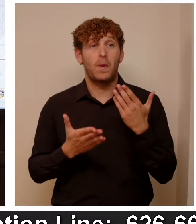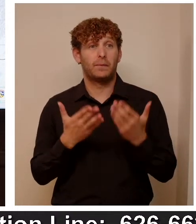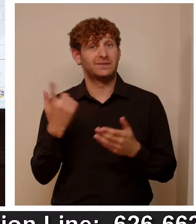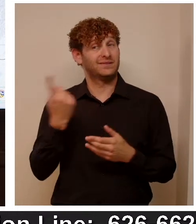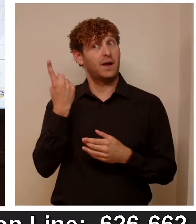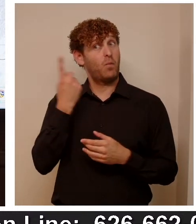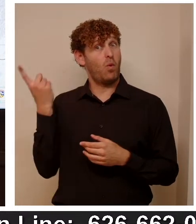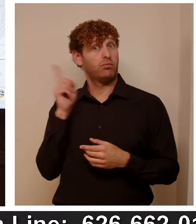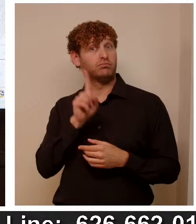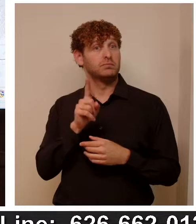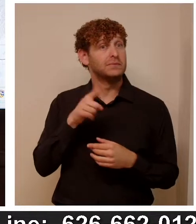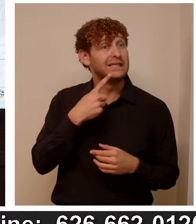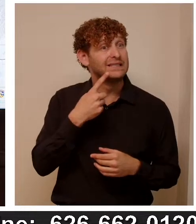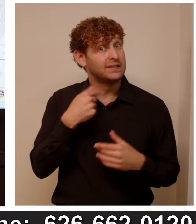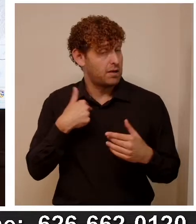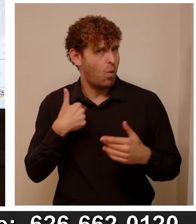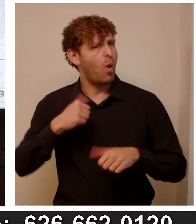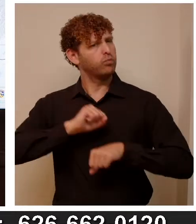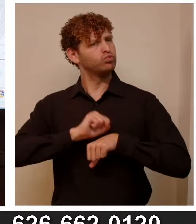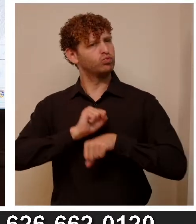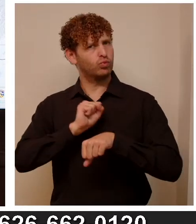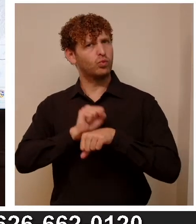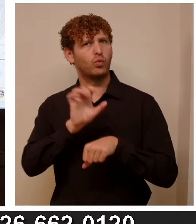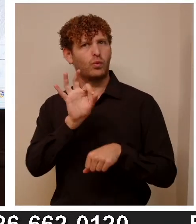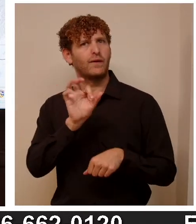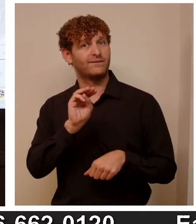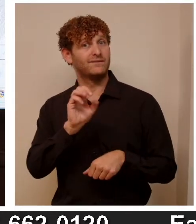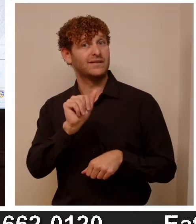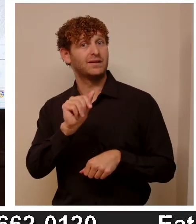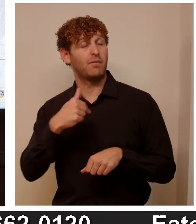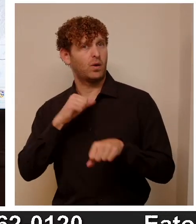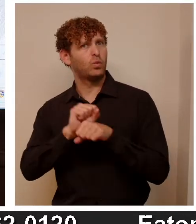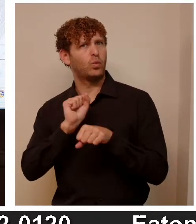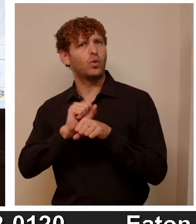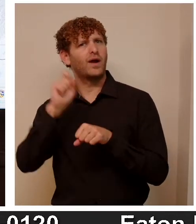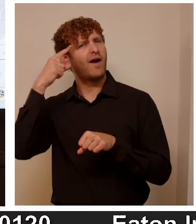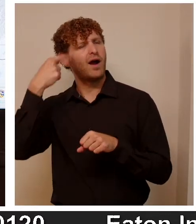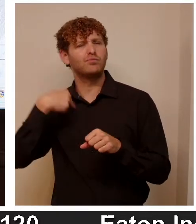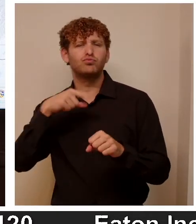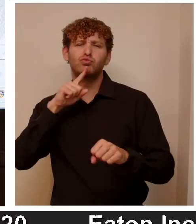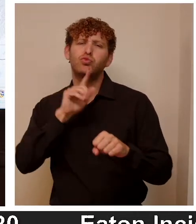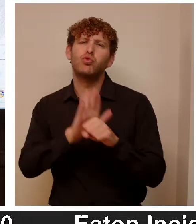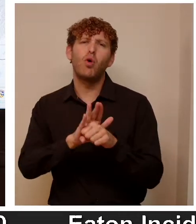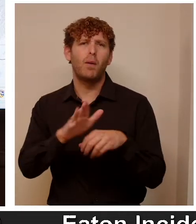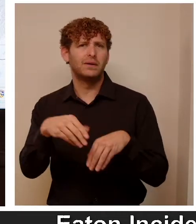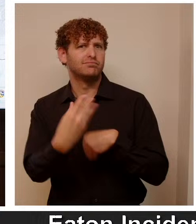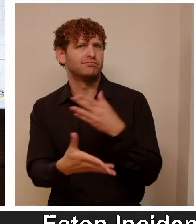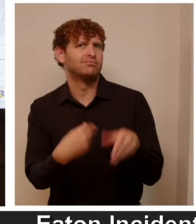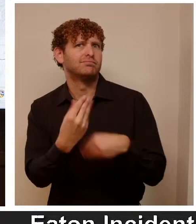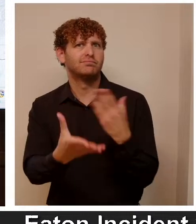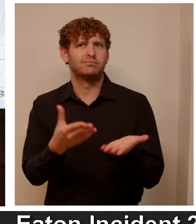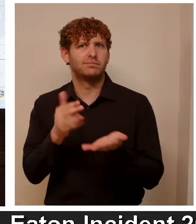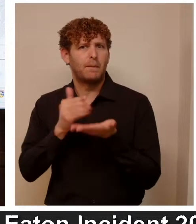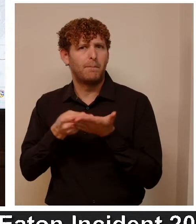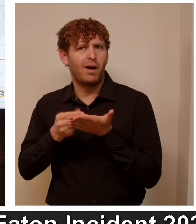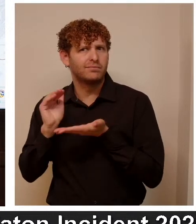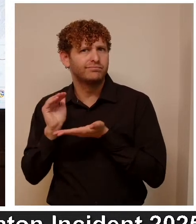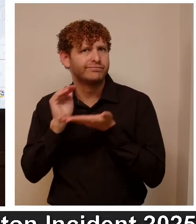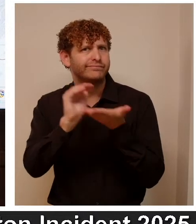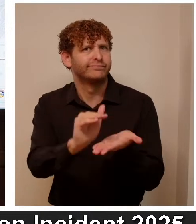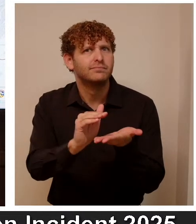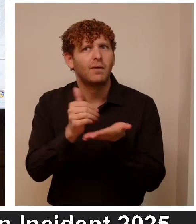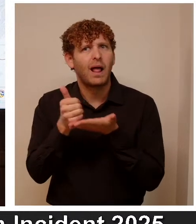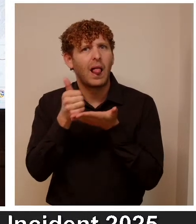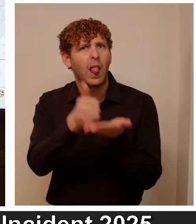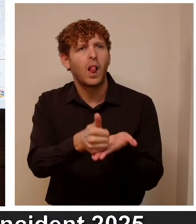other government agencies and make promises to provide you with grants or building permits or help you